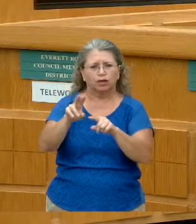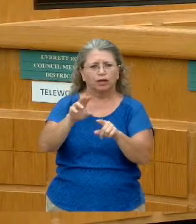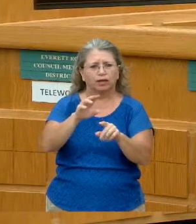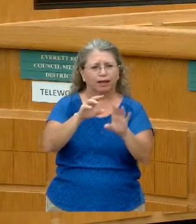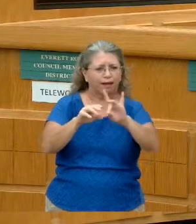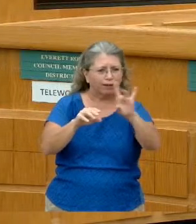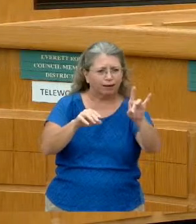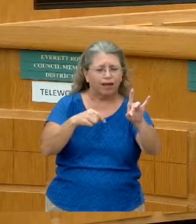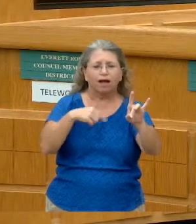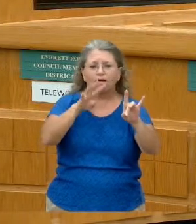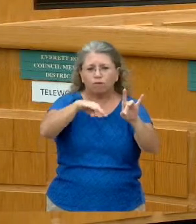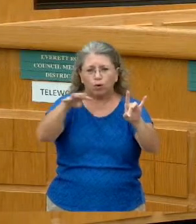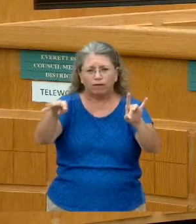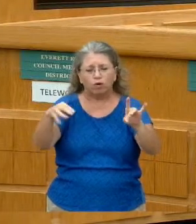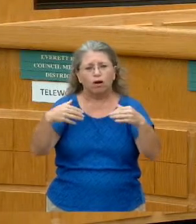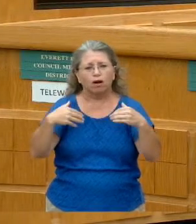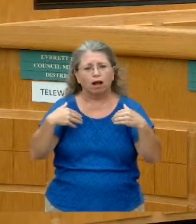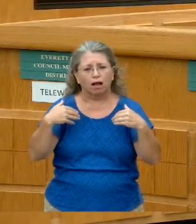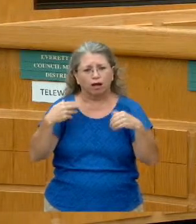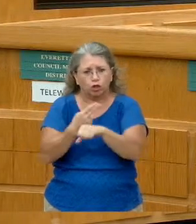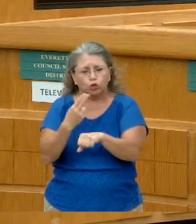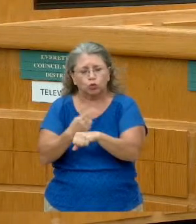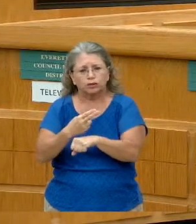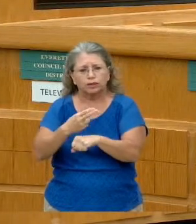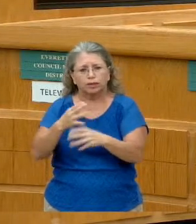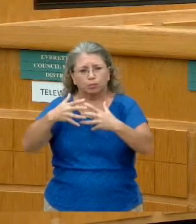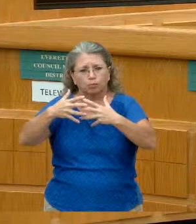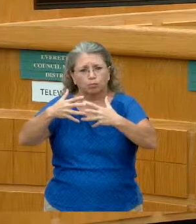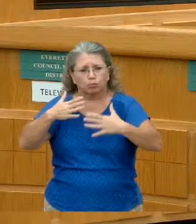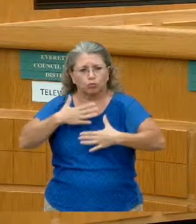on ventilators, which means they are in peril.